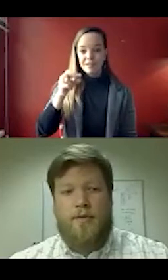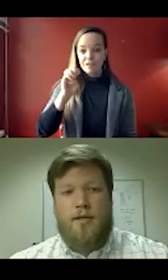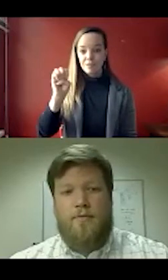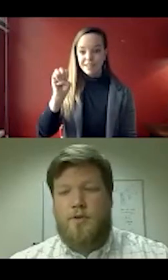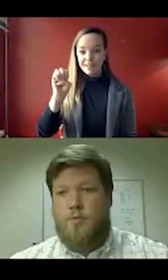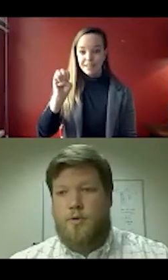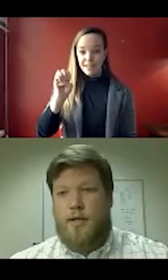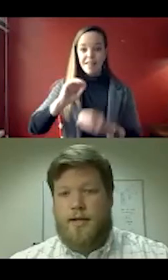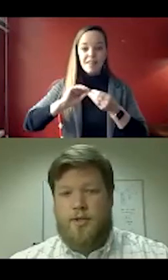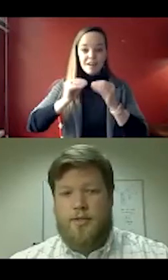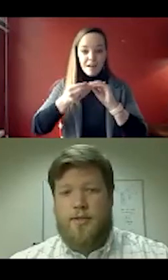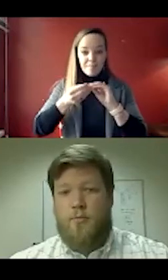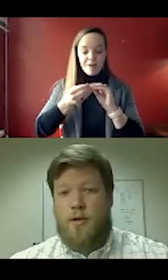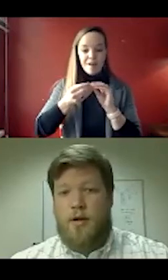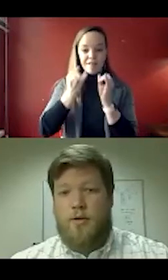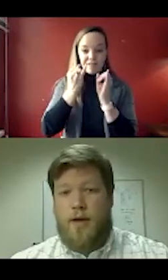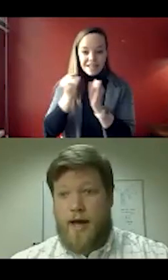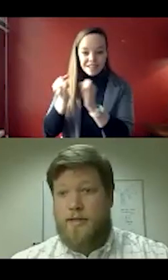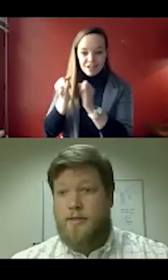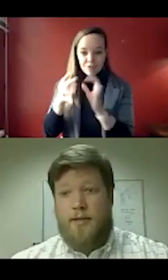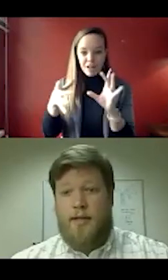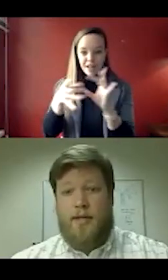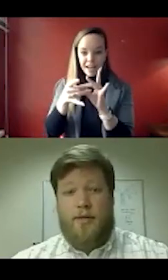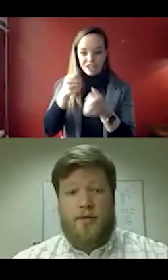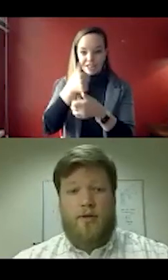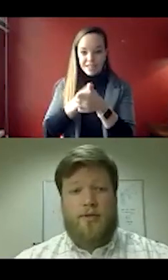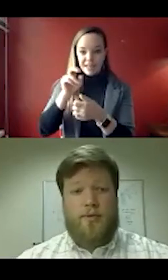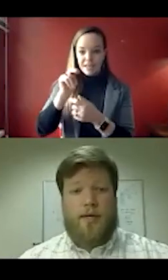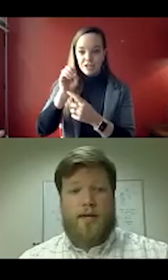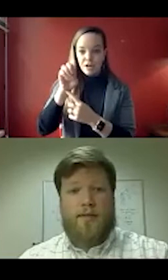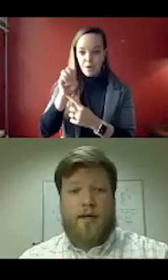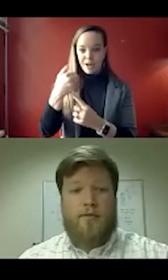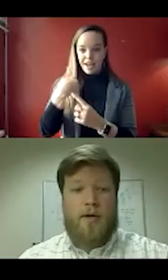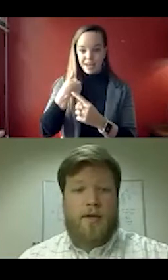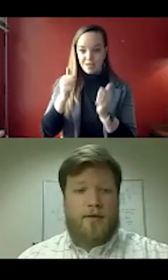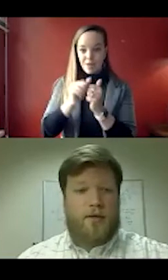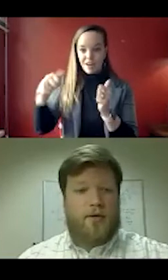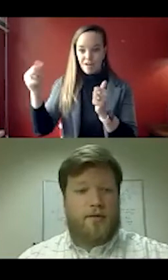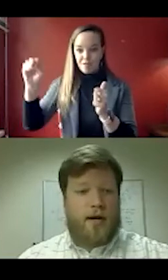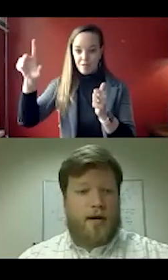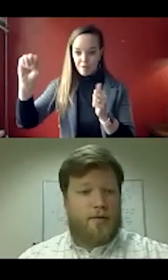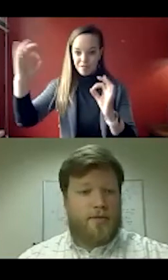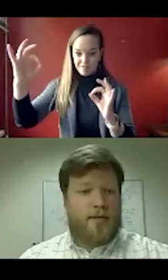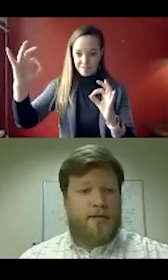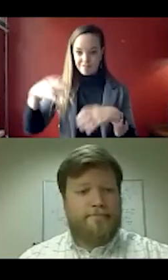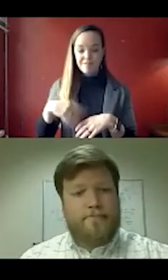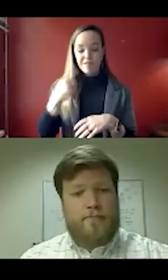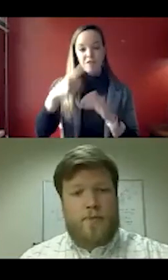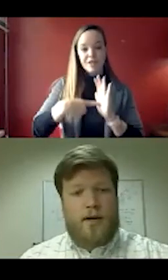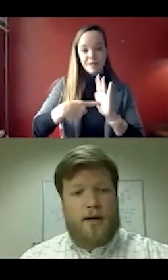of individual connections that one node has to any other node. So in the case of node